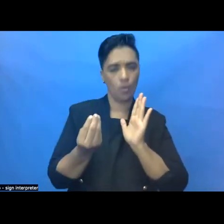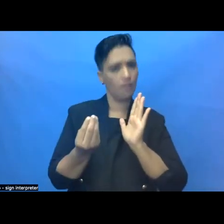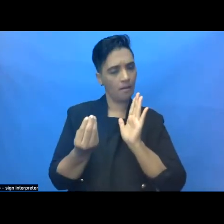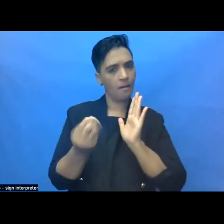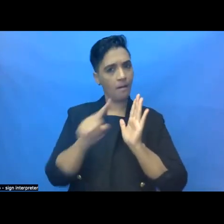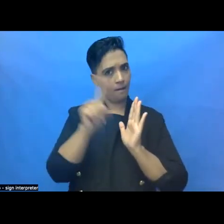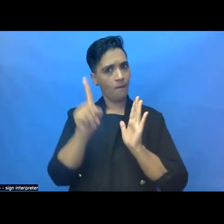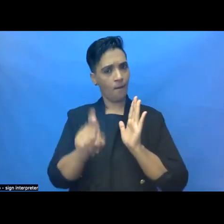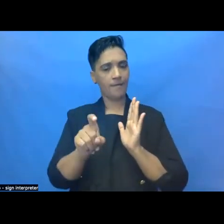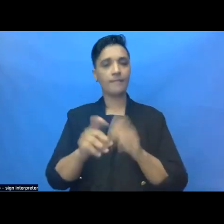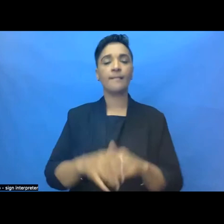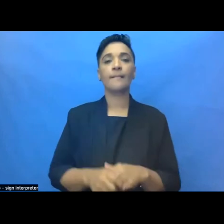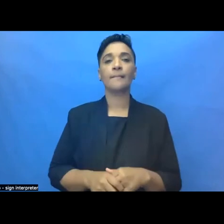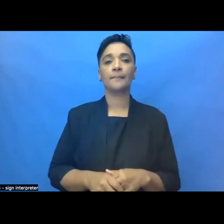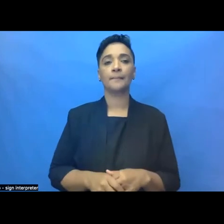know that